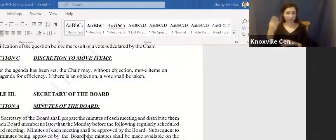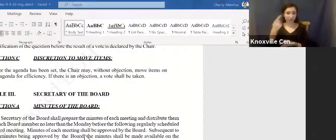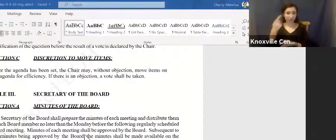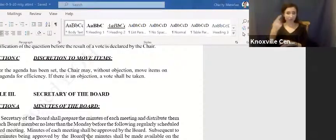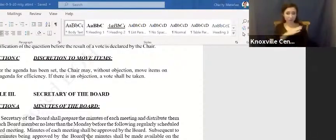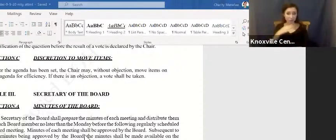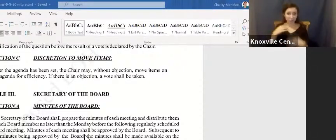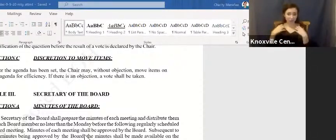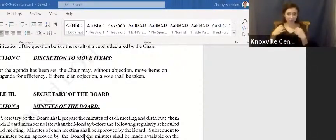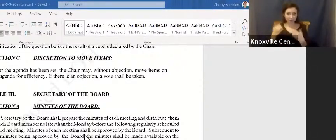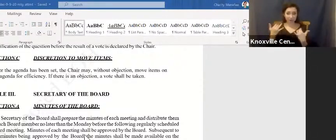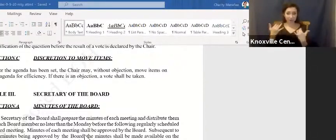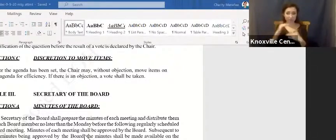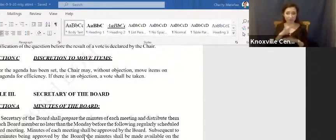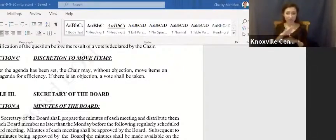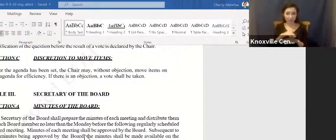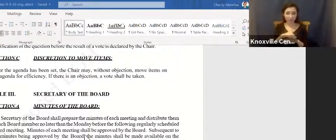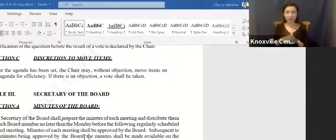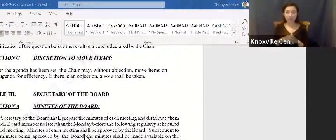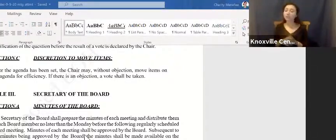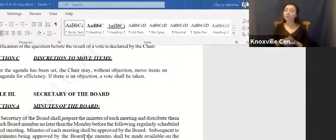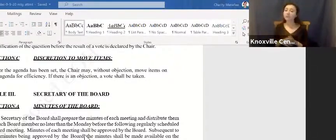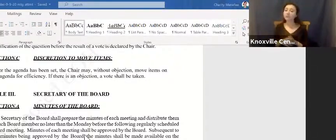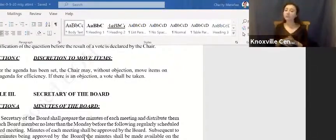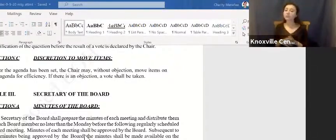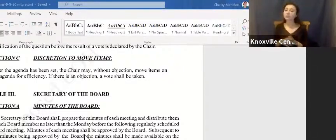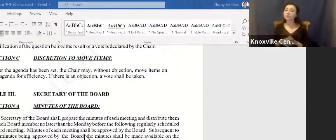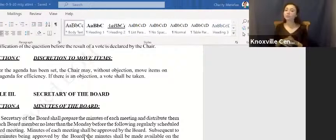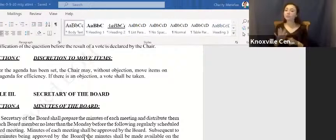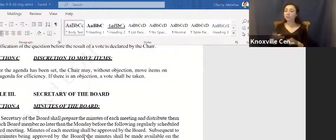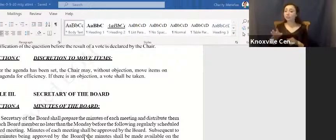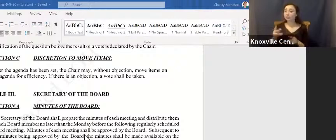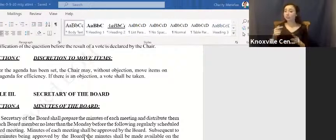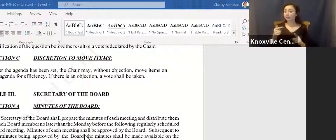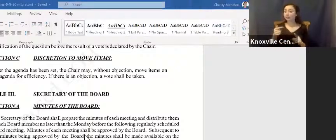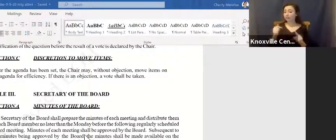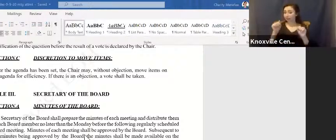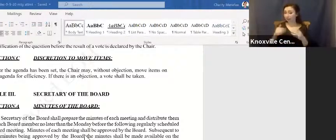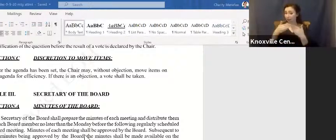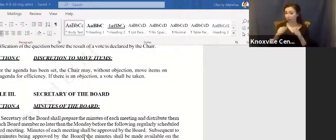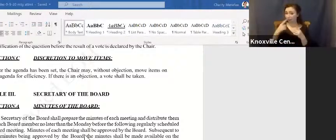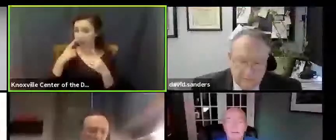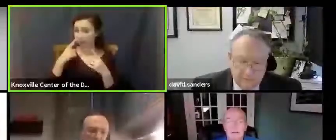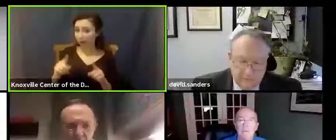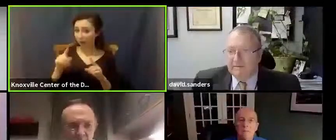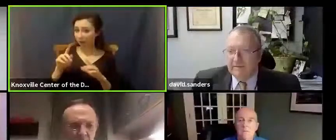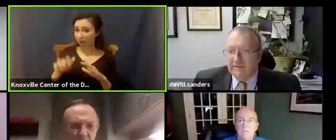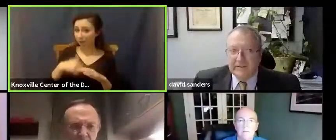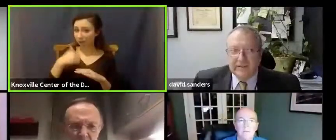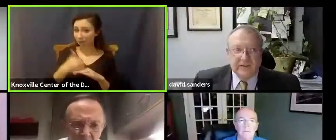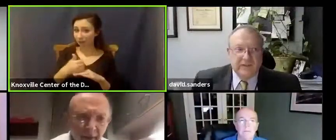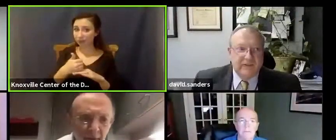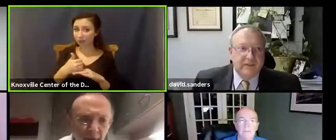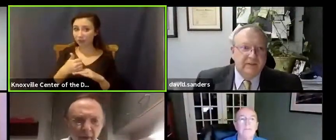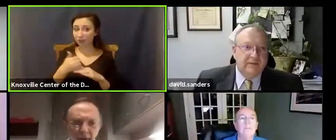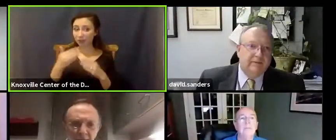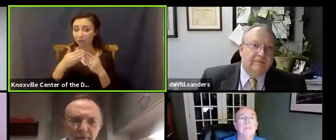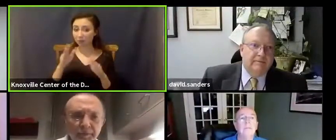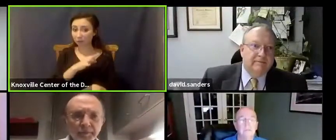Board of Health this evening? Mr. Gocher, could I just make a public announcement, please, based on public forum from last week?